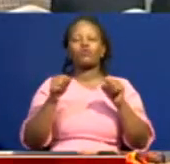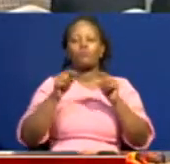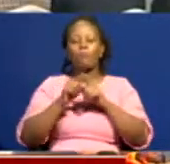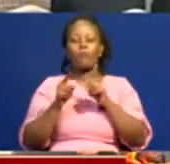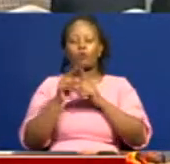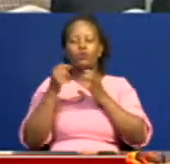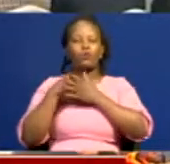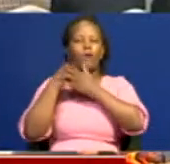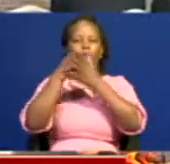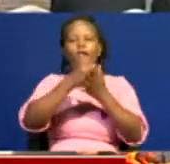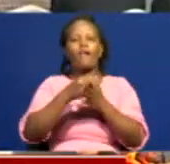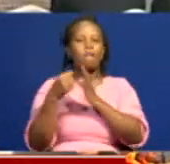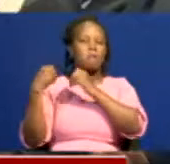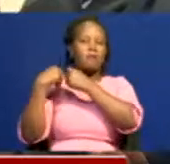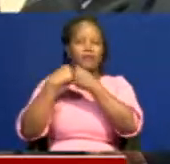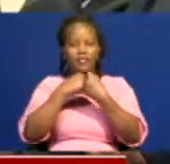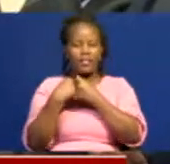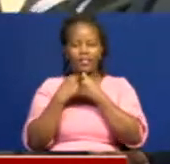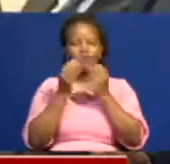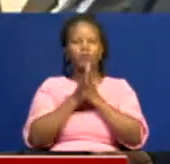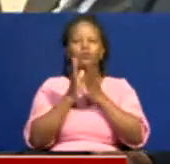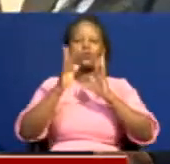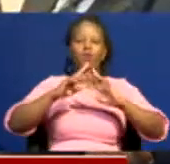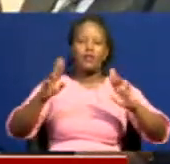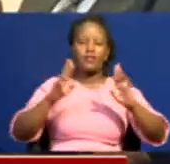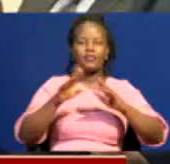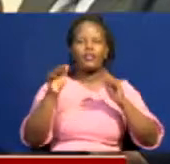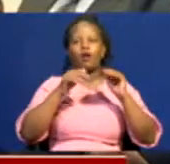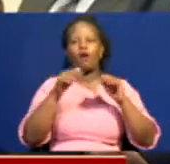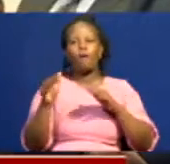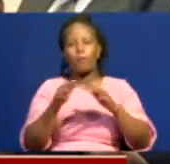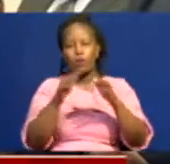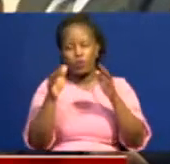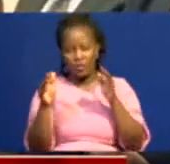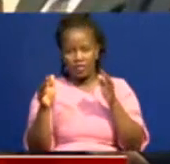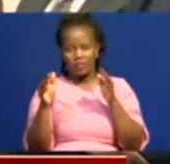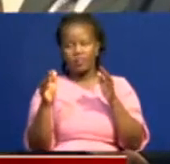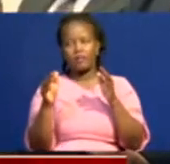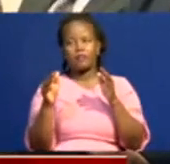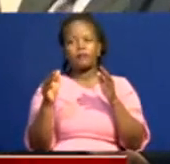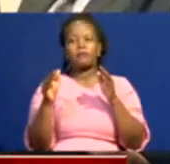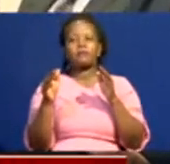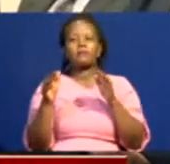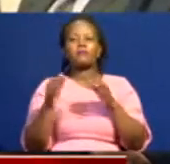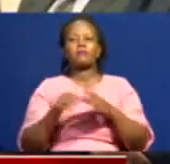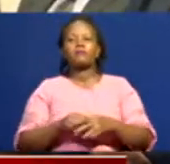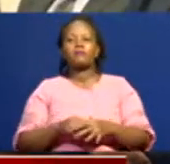growth, challenges, and existing opportunities. Alan Oko, Prime Edition.